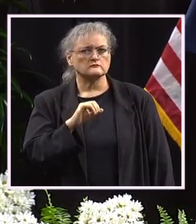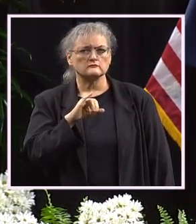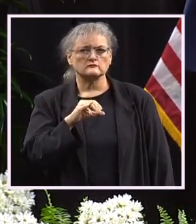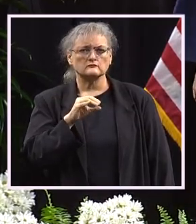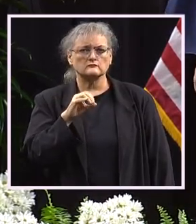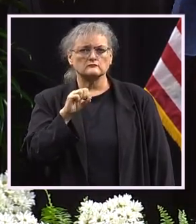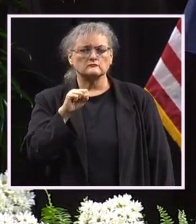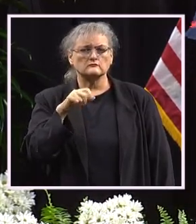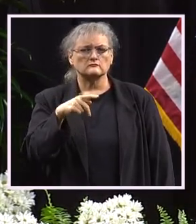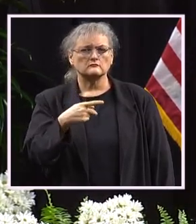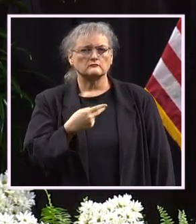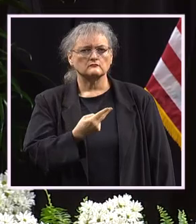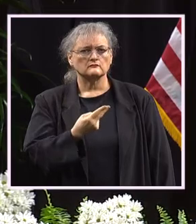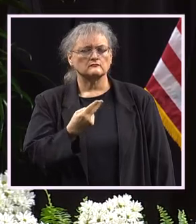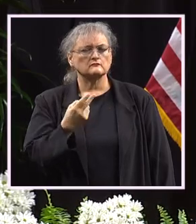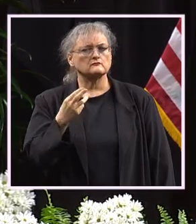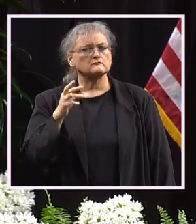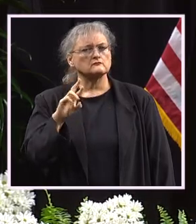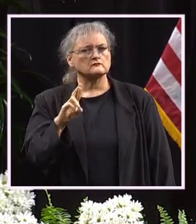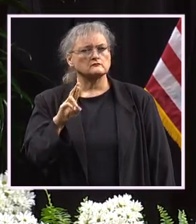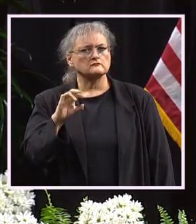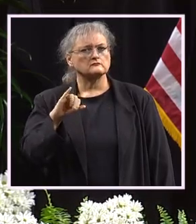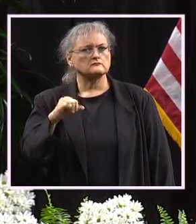Joseph Stephen Ramirez Jr.